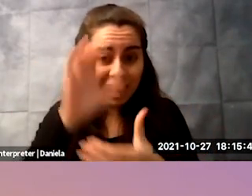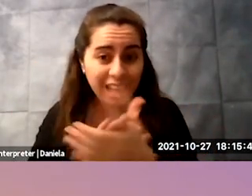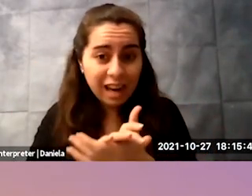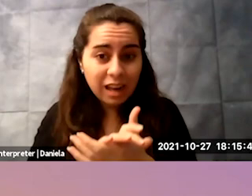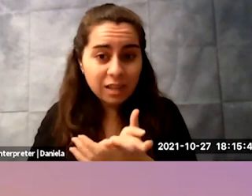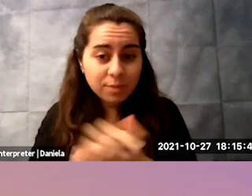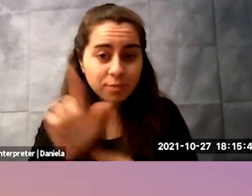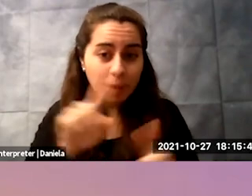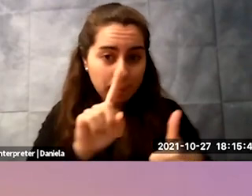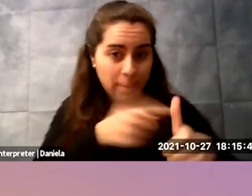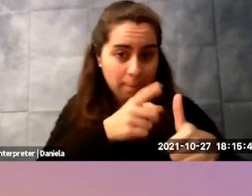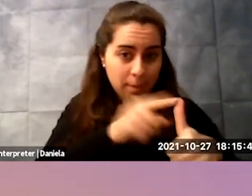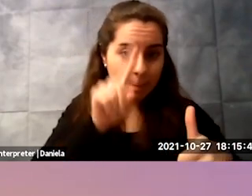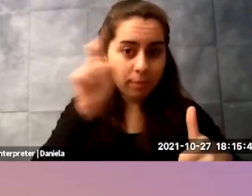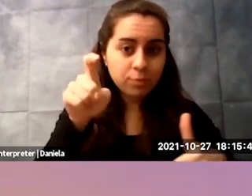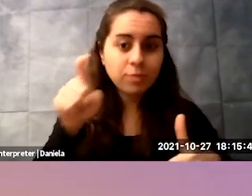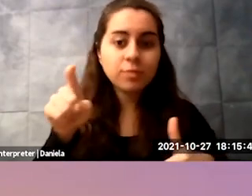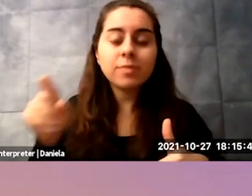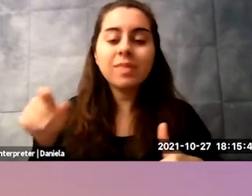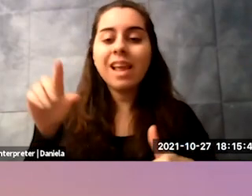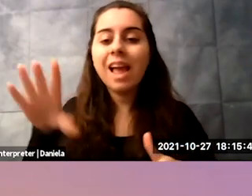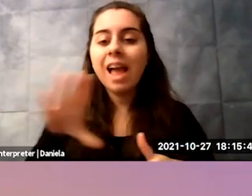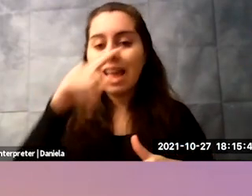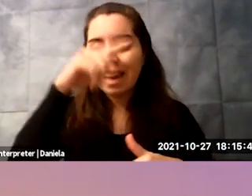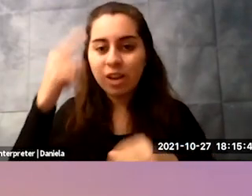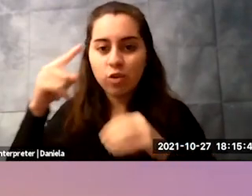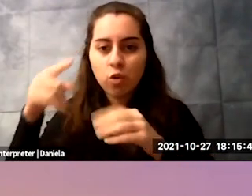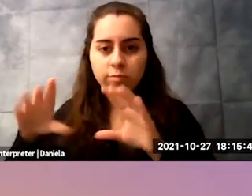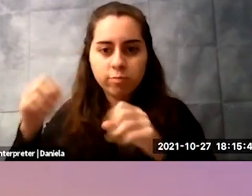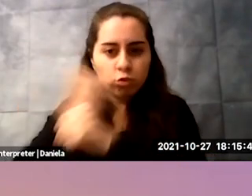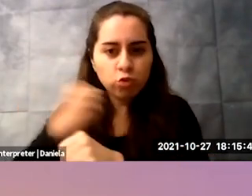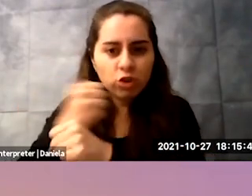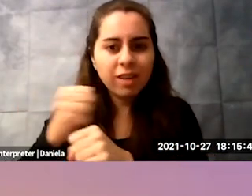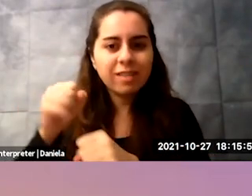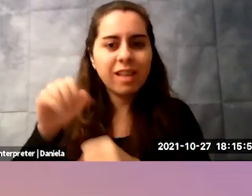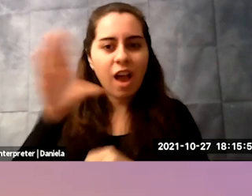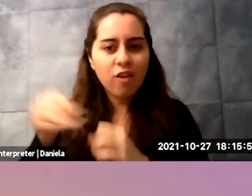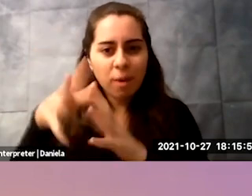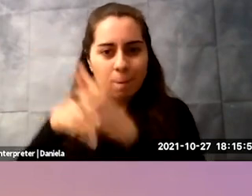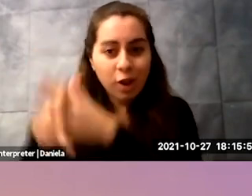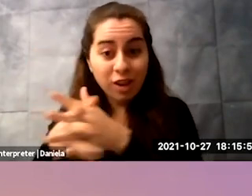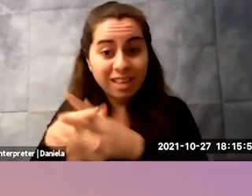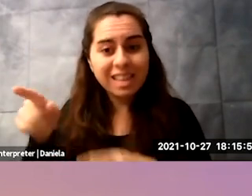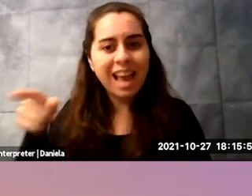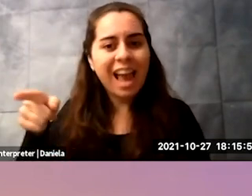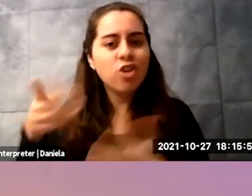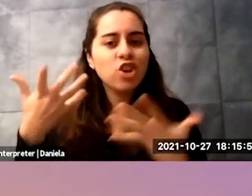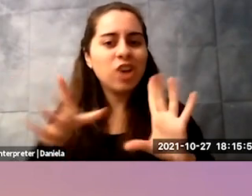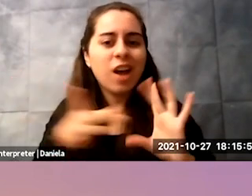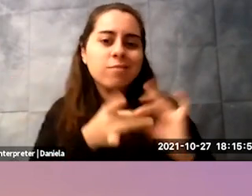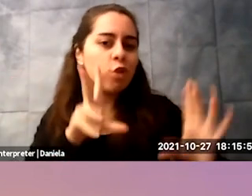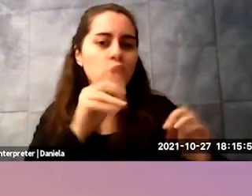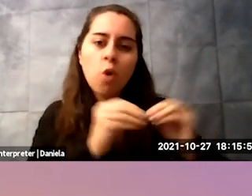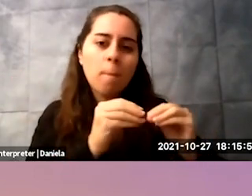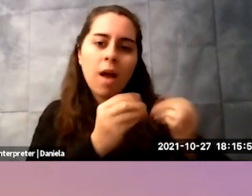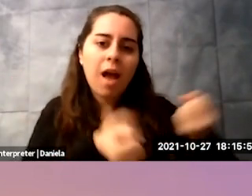leadership of African-American movements in the US has distanced itself from independence? And whether yes or